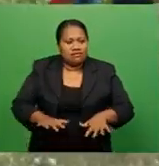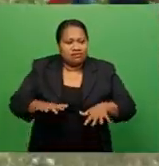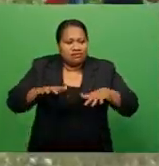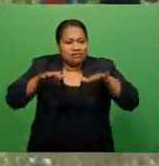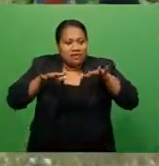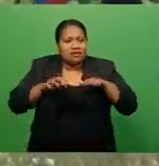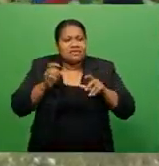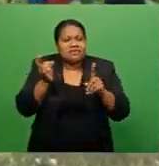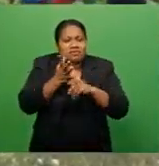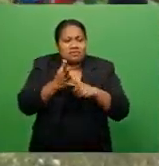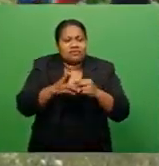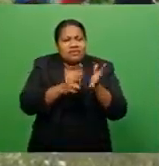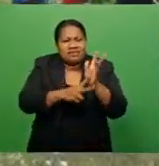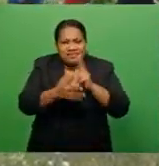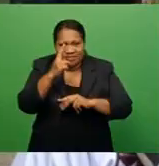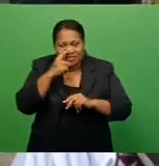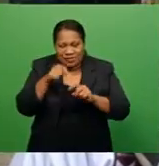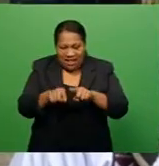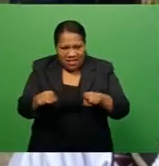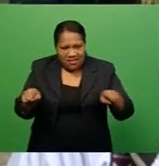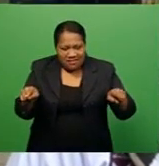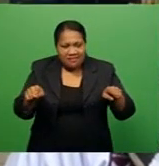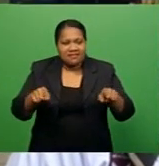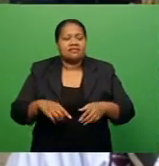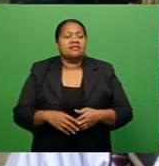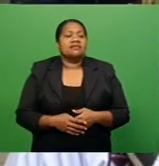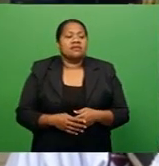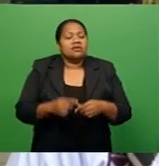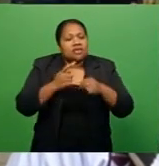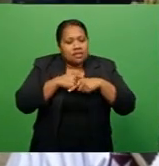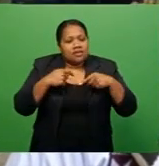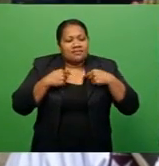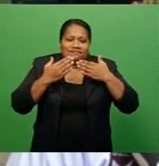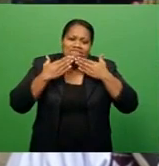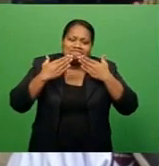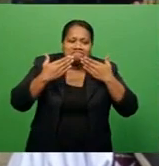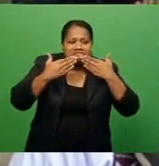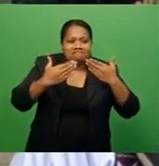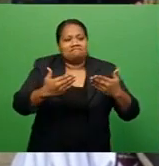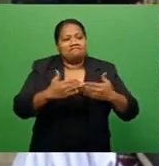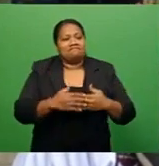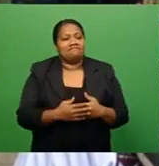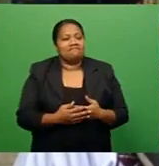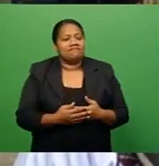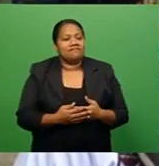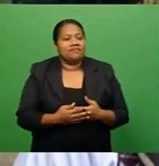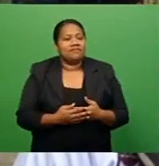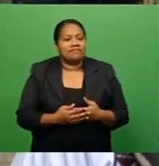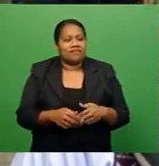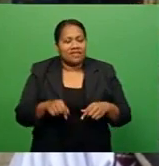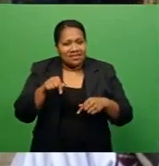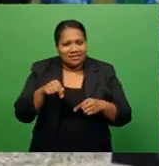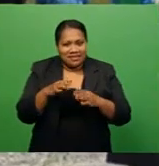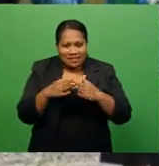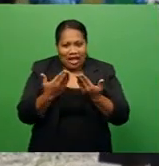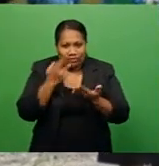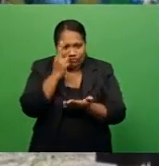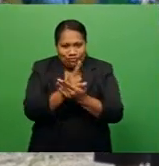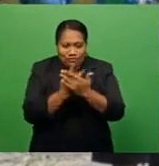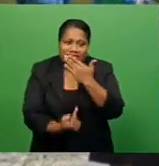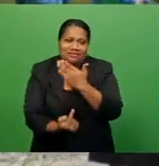villages around the rivers. And we are so thankful that this thing has come to reality.